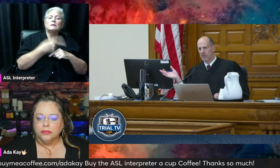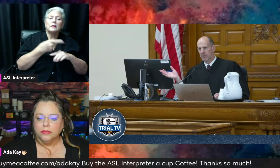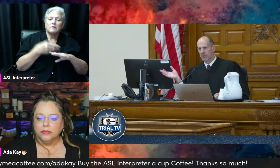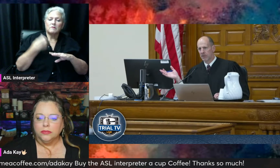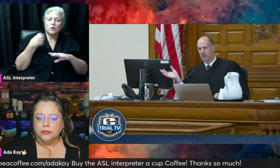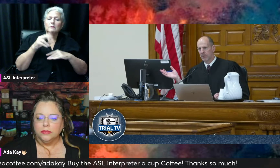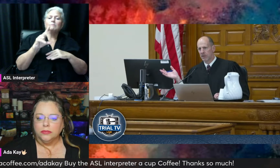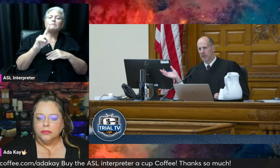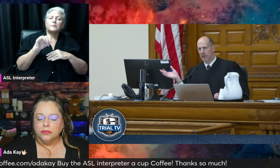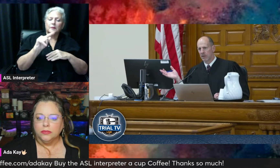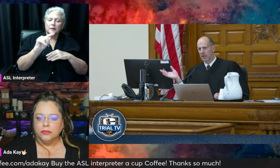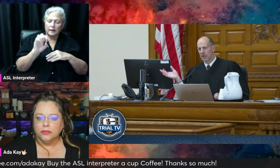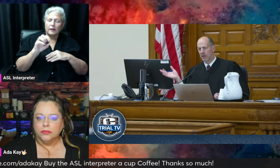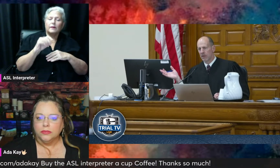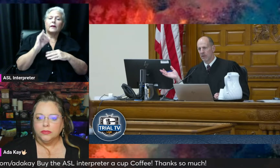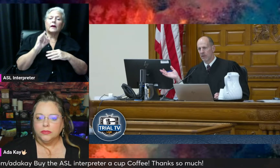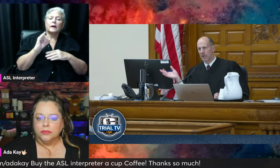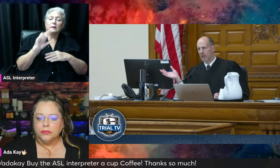in the deposition?